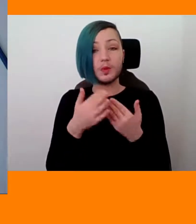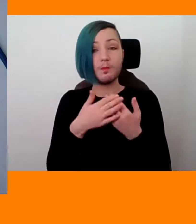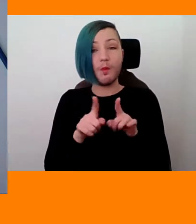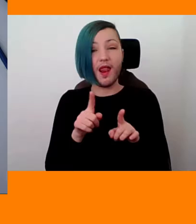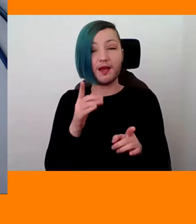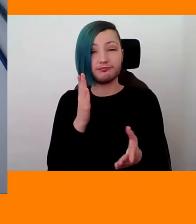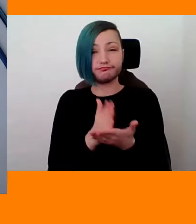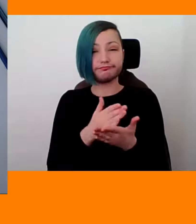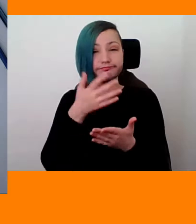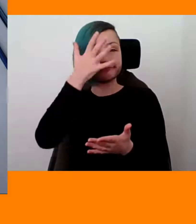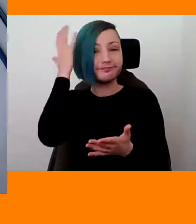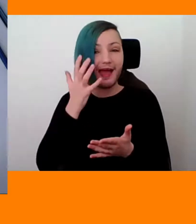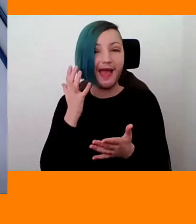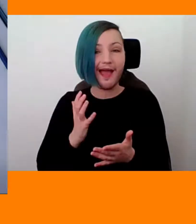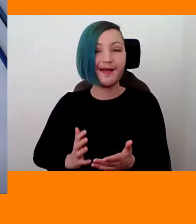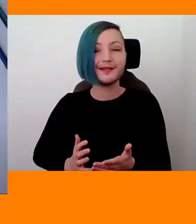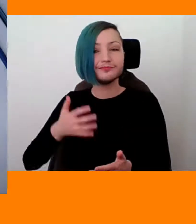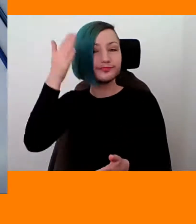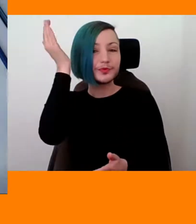hair.